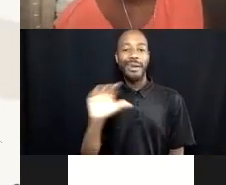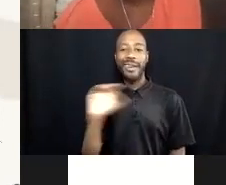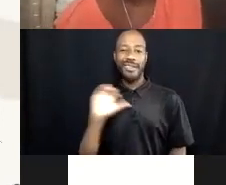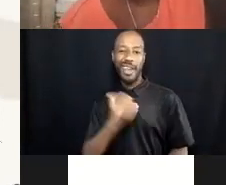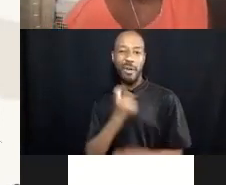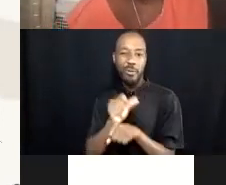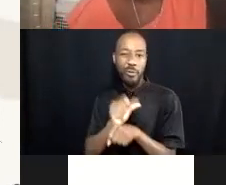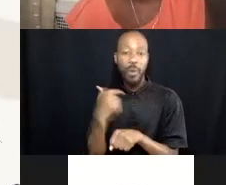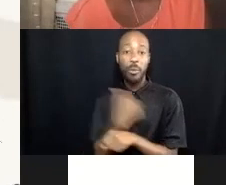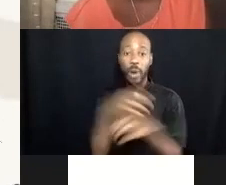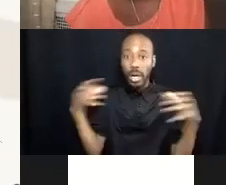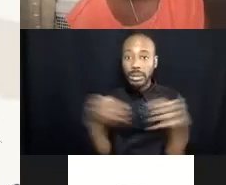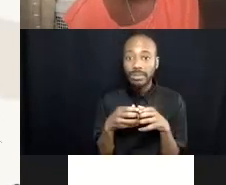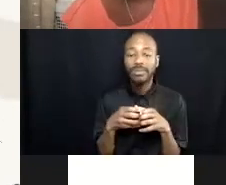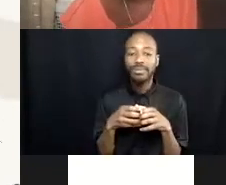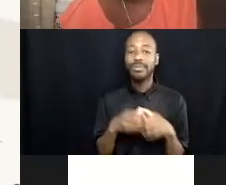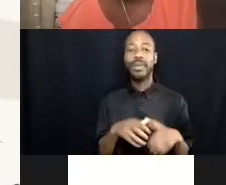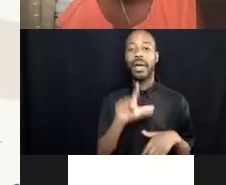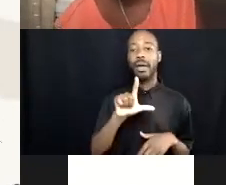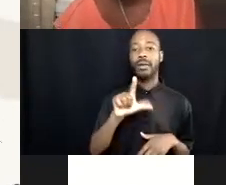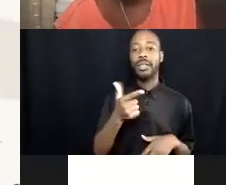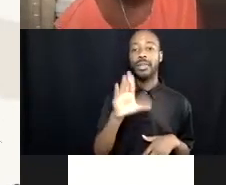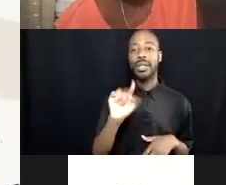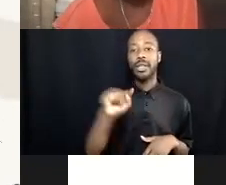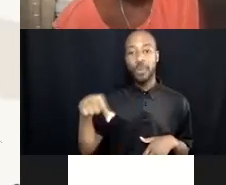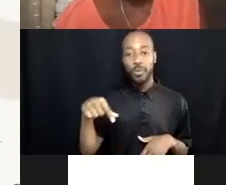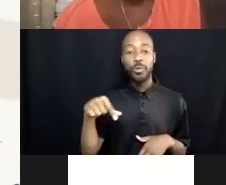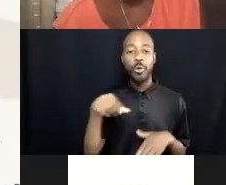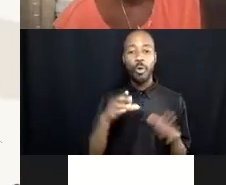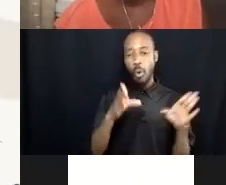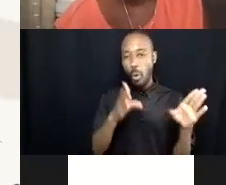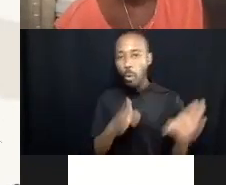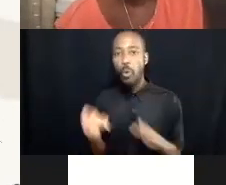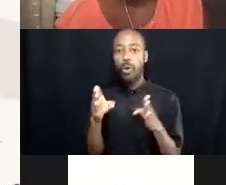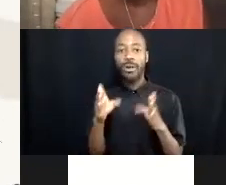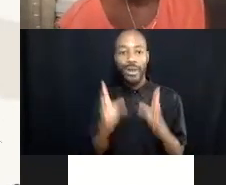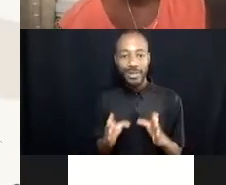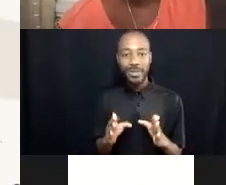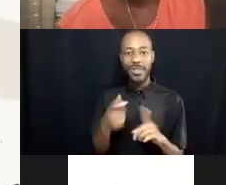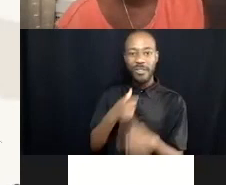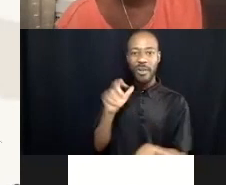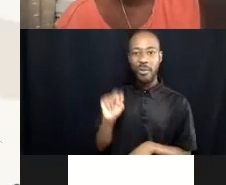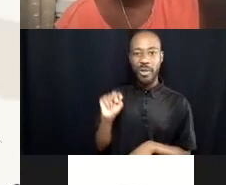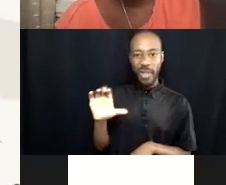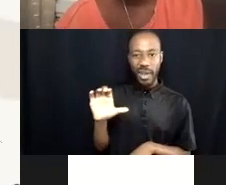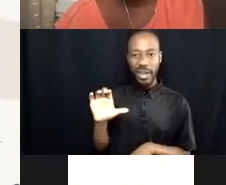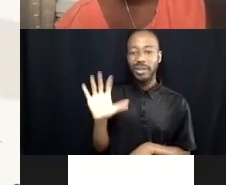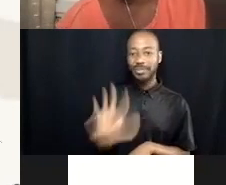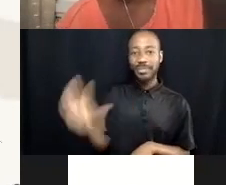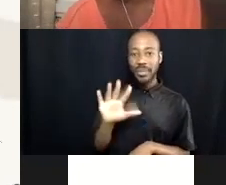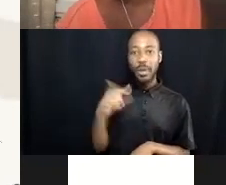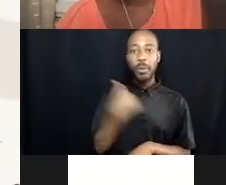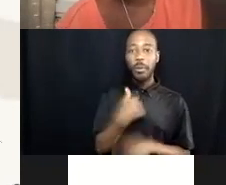of LGBTQ organizers from across the state of North Carolina, and we came together around the winter of 2019